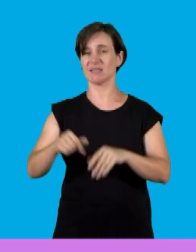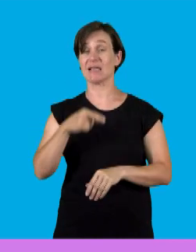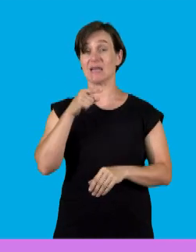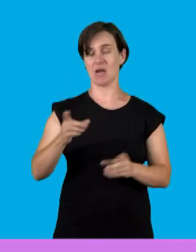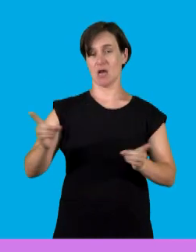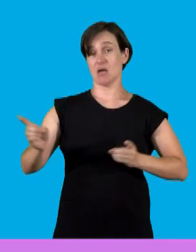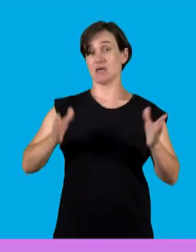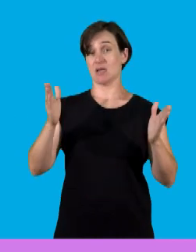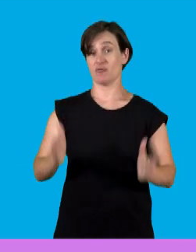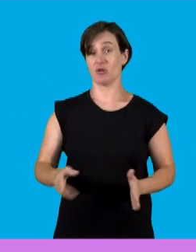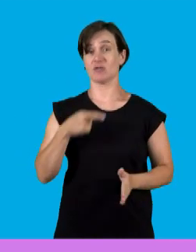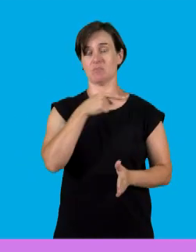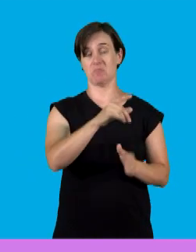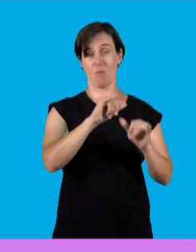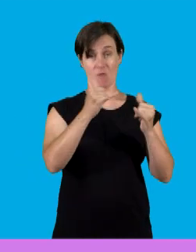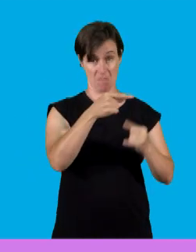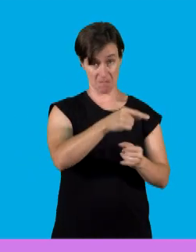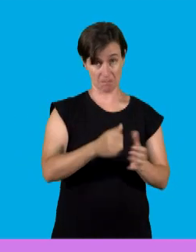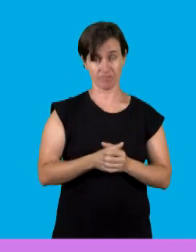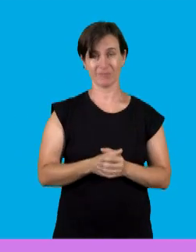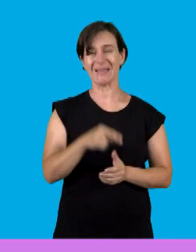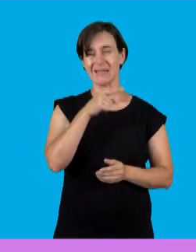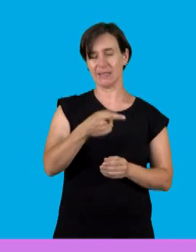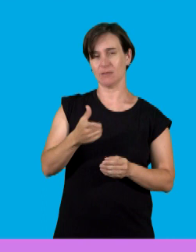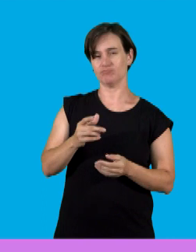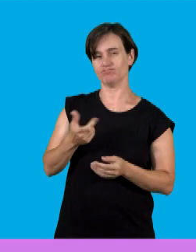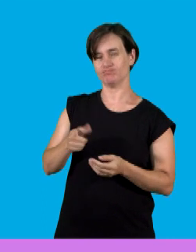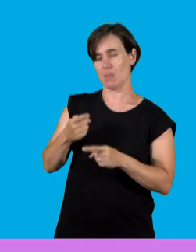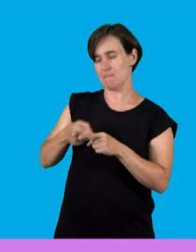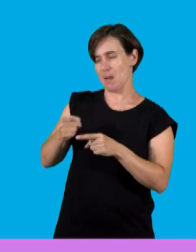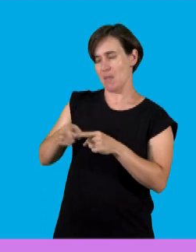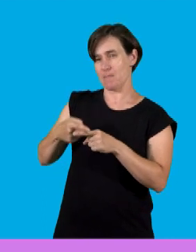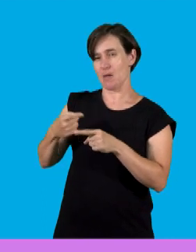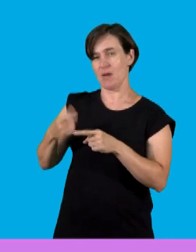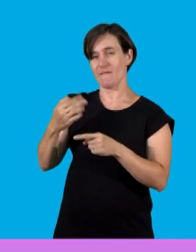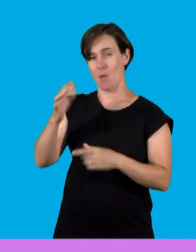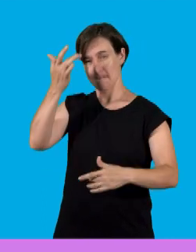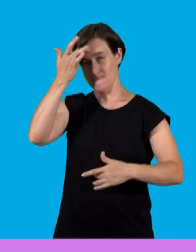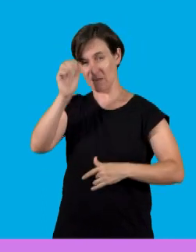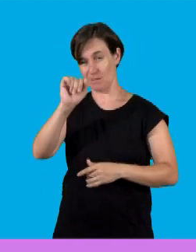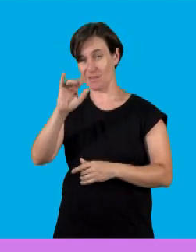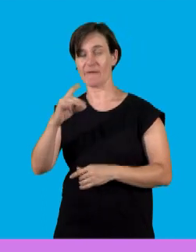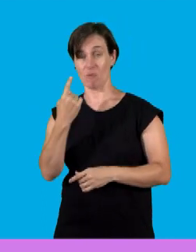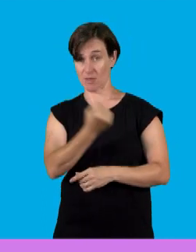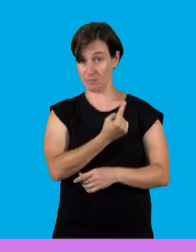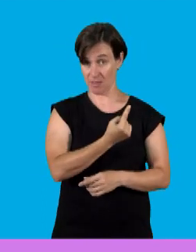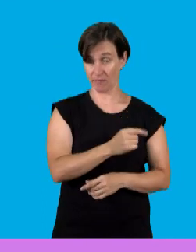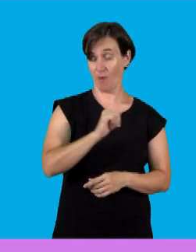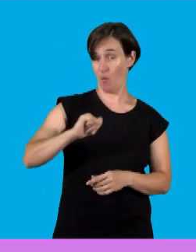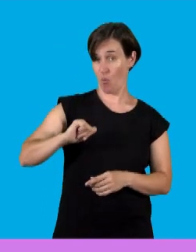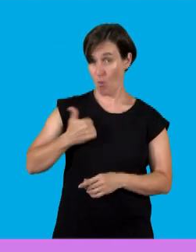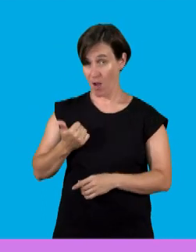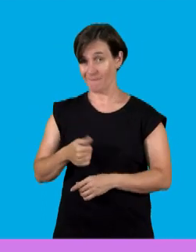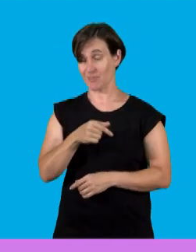director of HS Trading. He contributes monthly to a medical scheme for himself, right? His